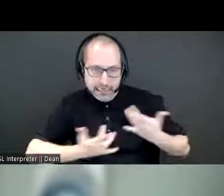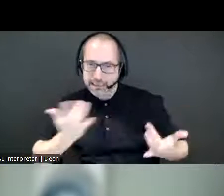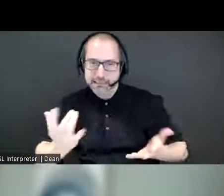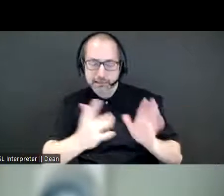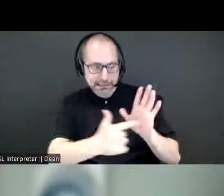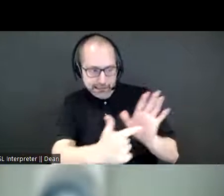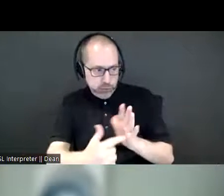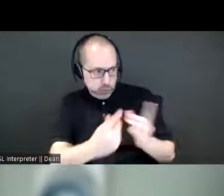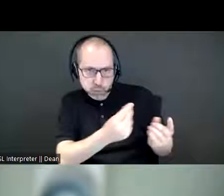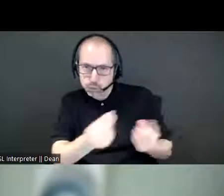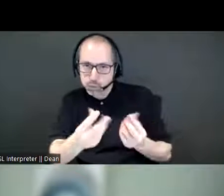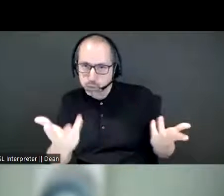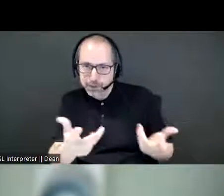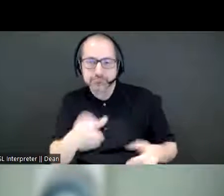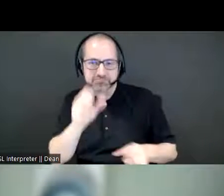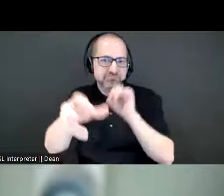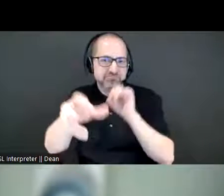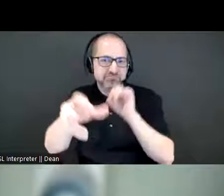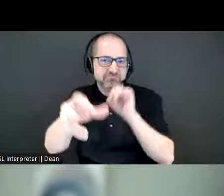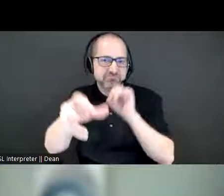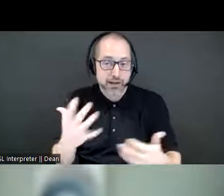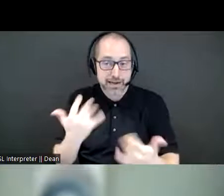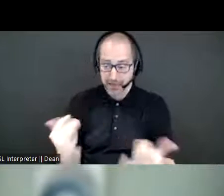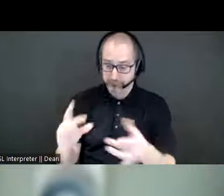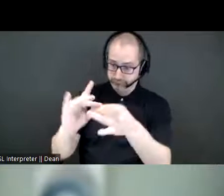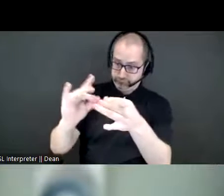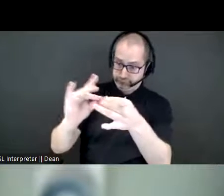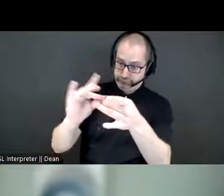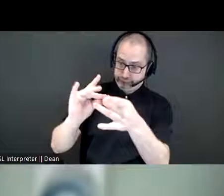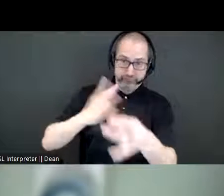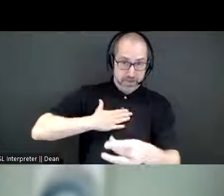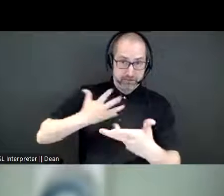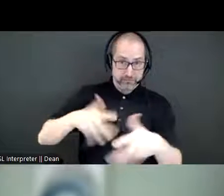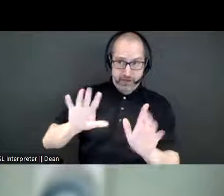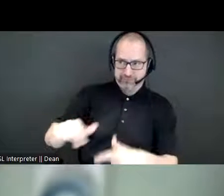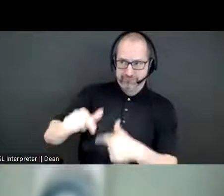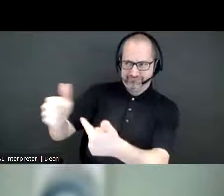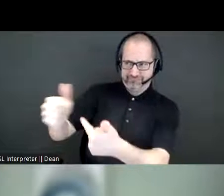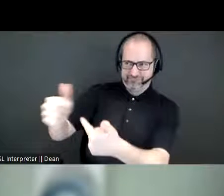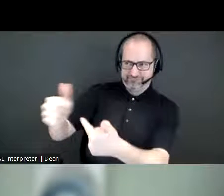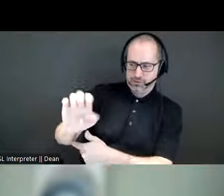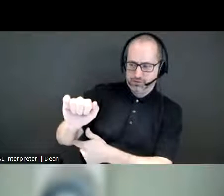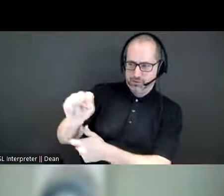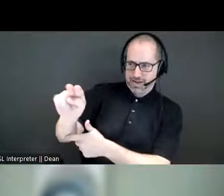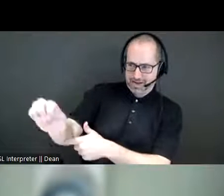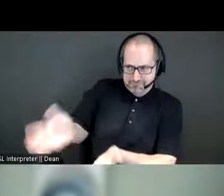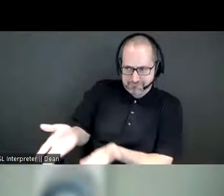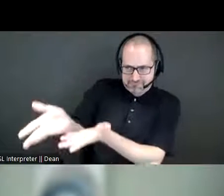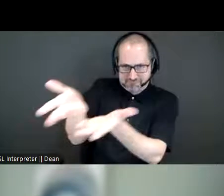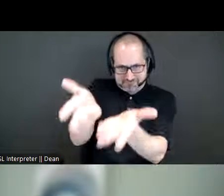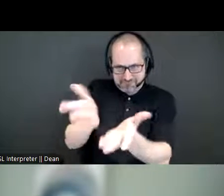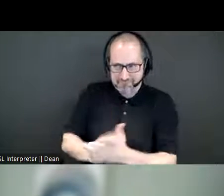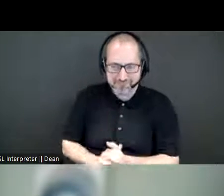in place. So without further ado, I turn it back to Rianne to carry on. Thank you.